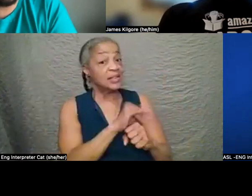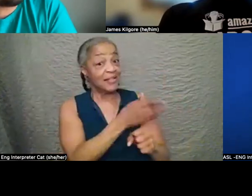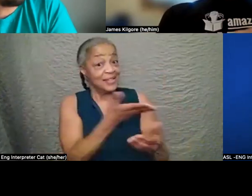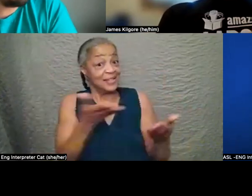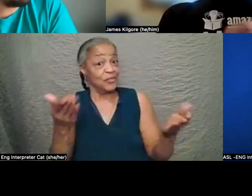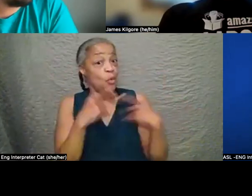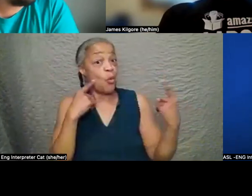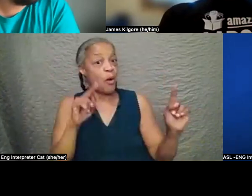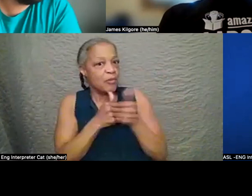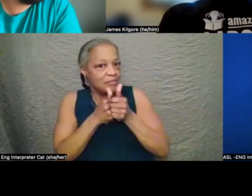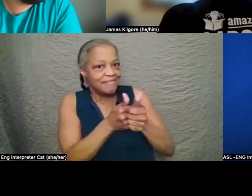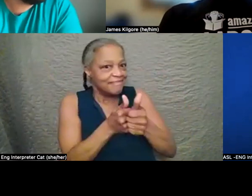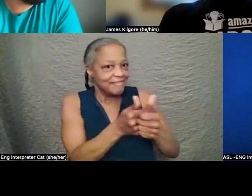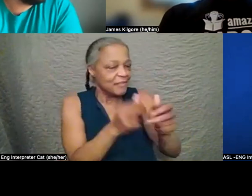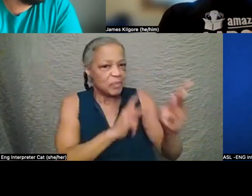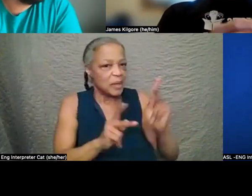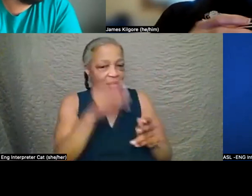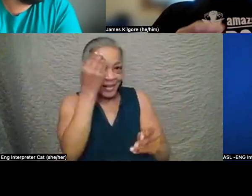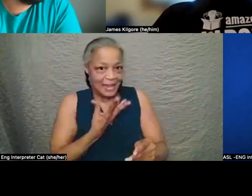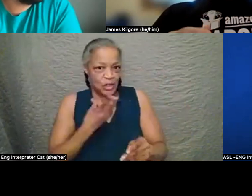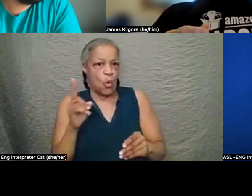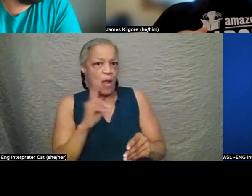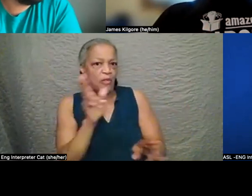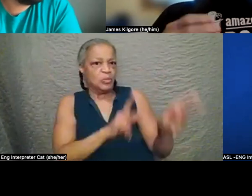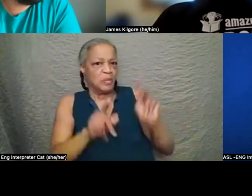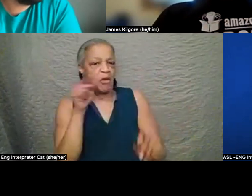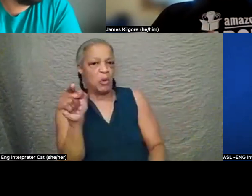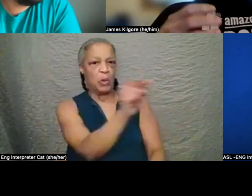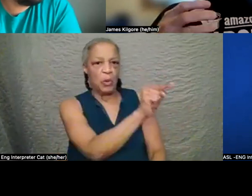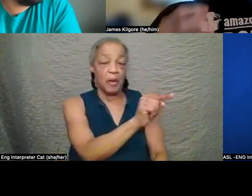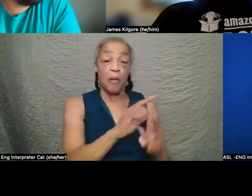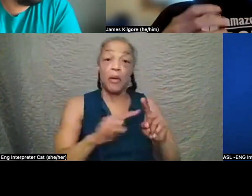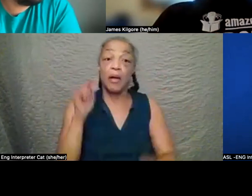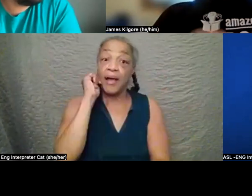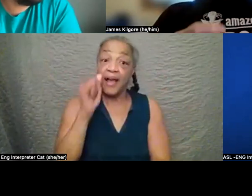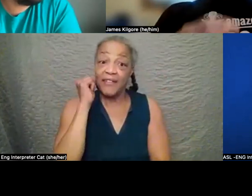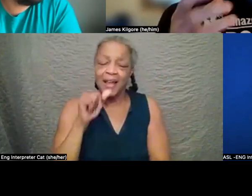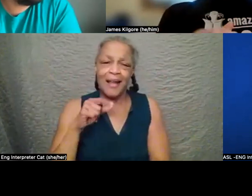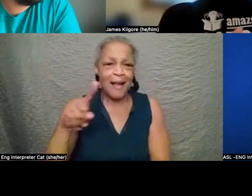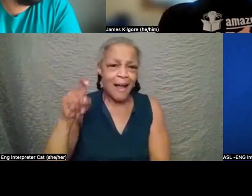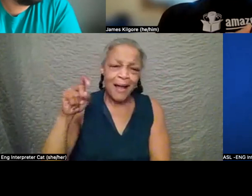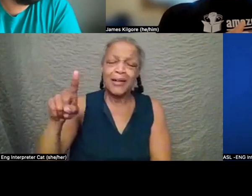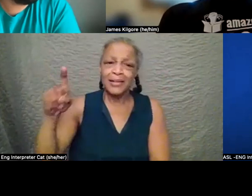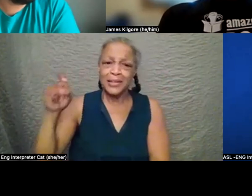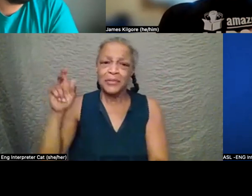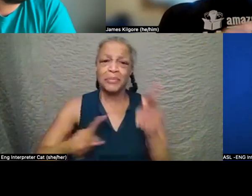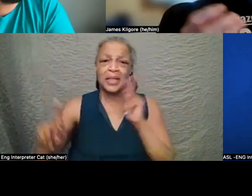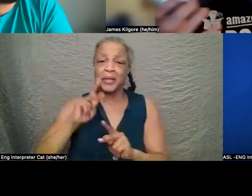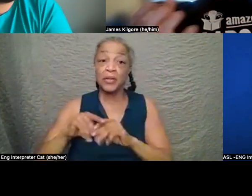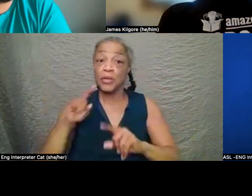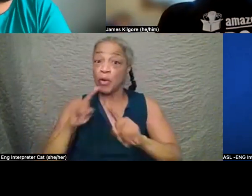to track people and tell us where they are. But every day, hundreds and hundreds of people are